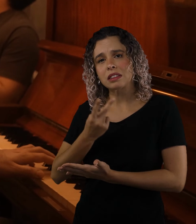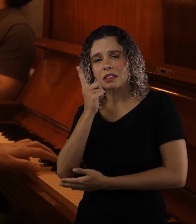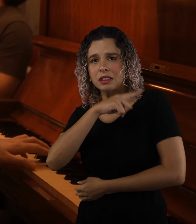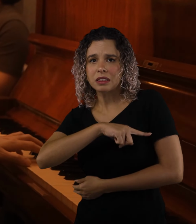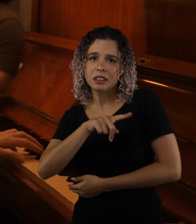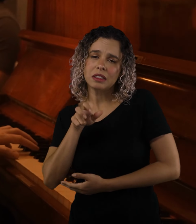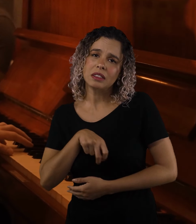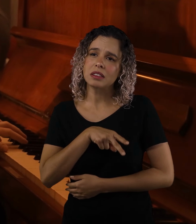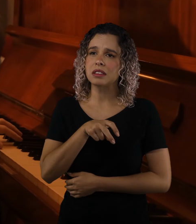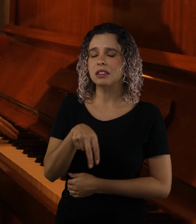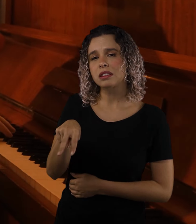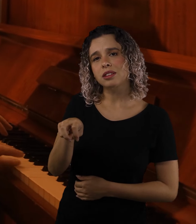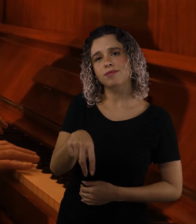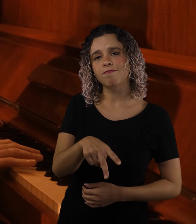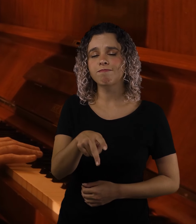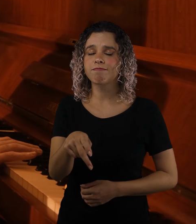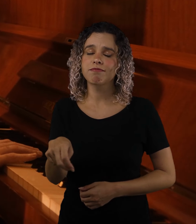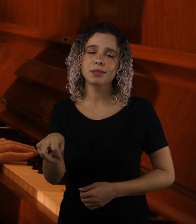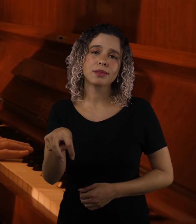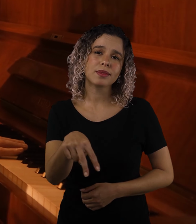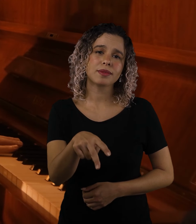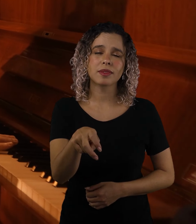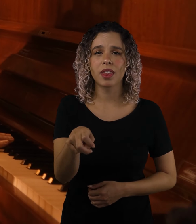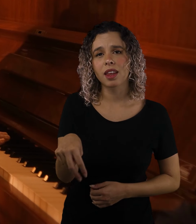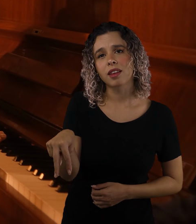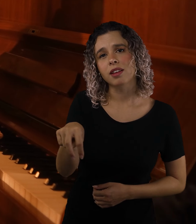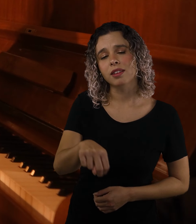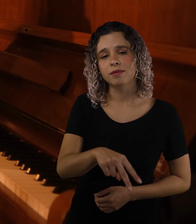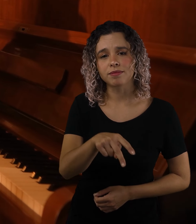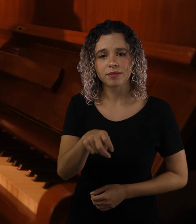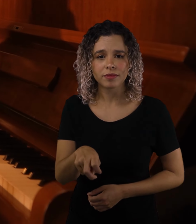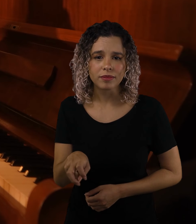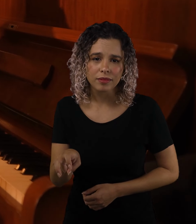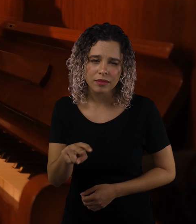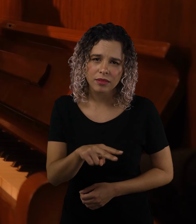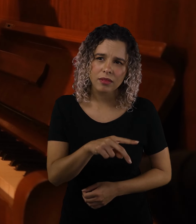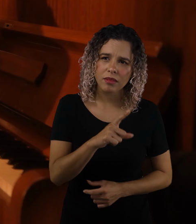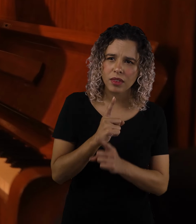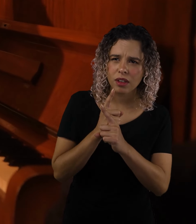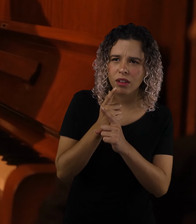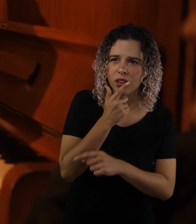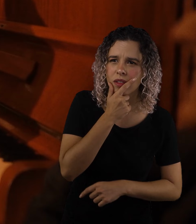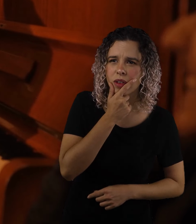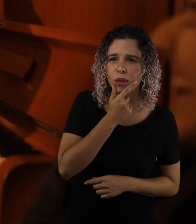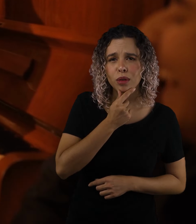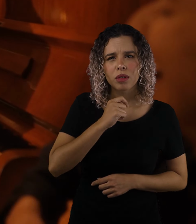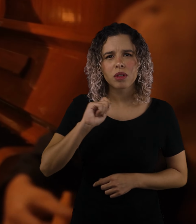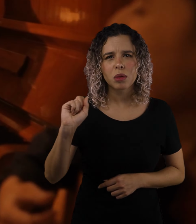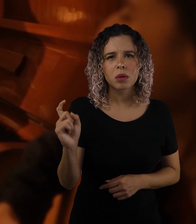I'm wrong. O Gon toca piano e sorri. Well, I can't.